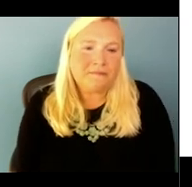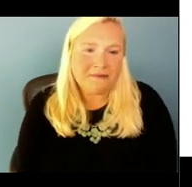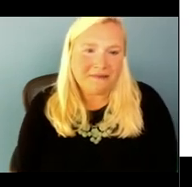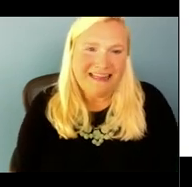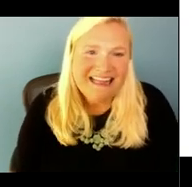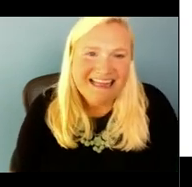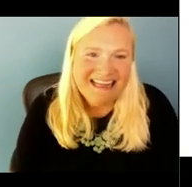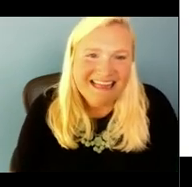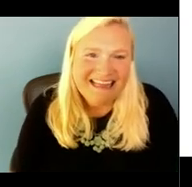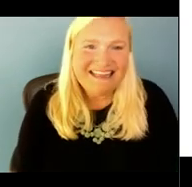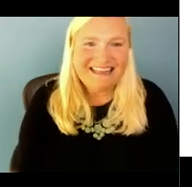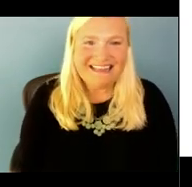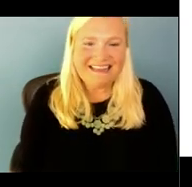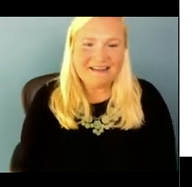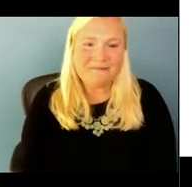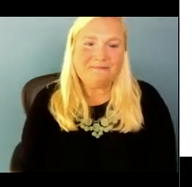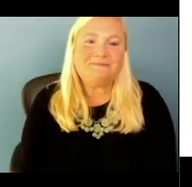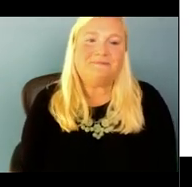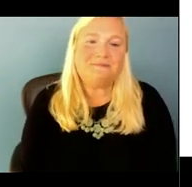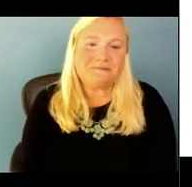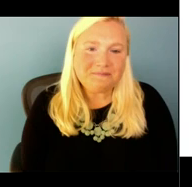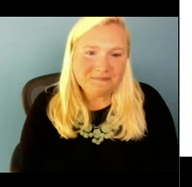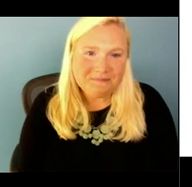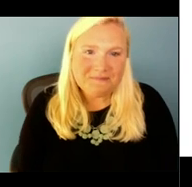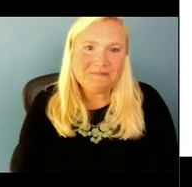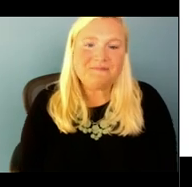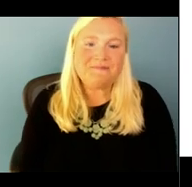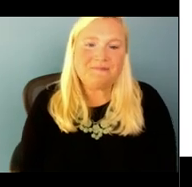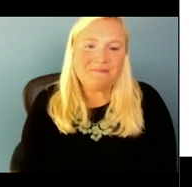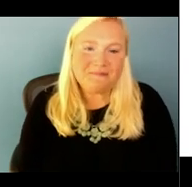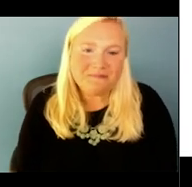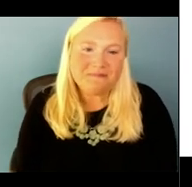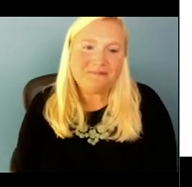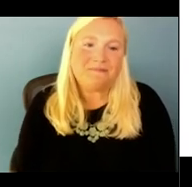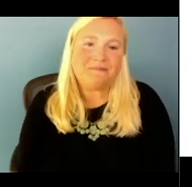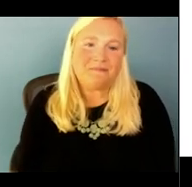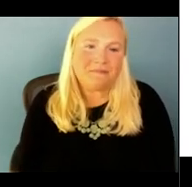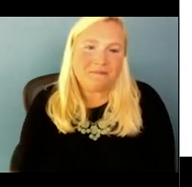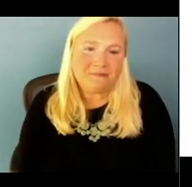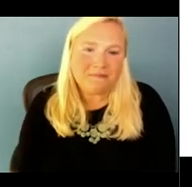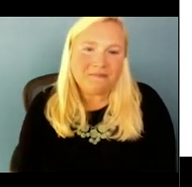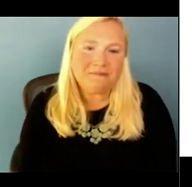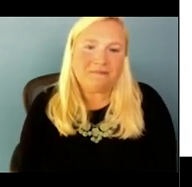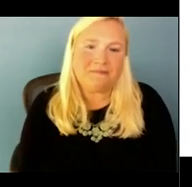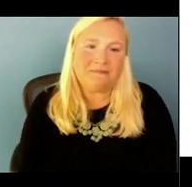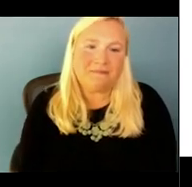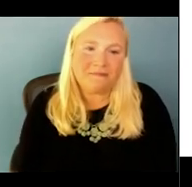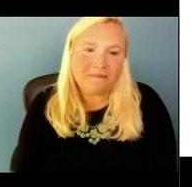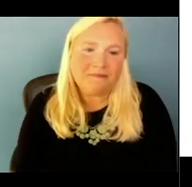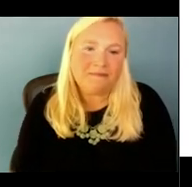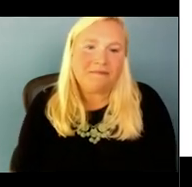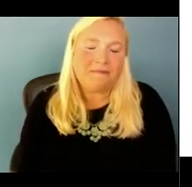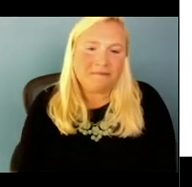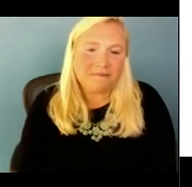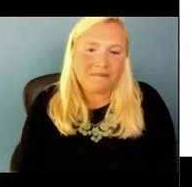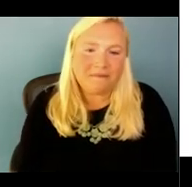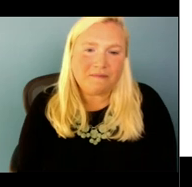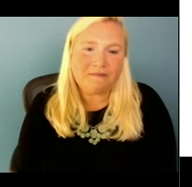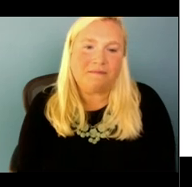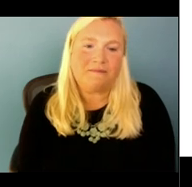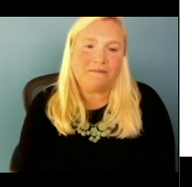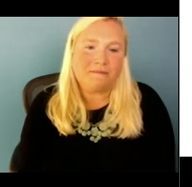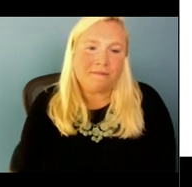perfect. I didn't have a lot of training in grad school related to stuttering. I usually refer potential clients out to others.